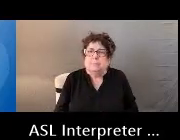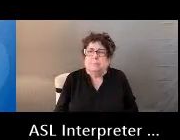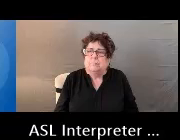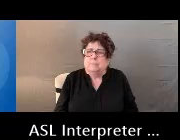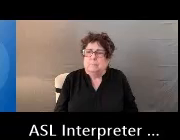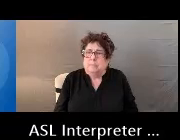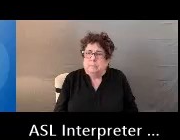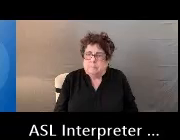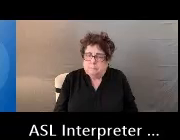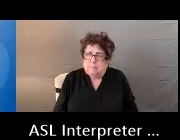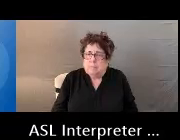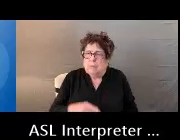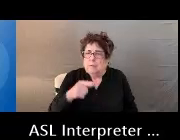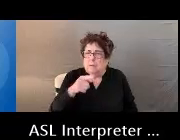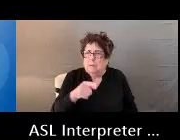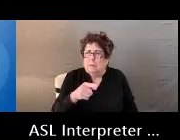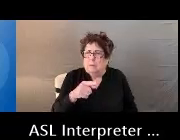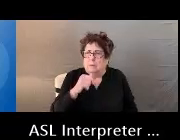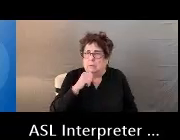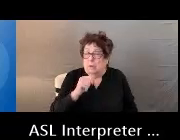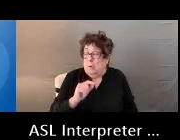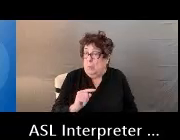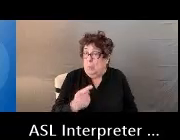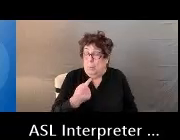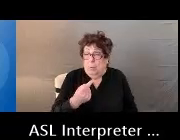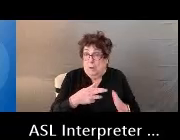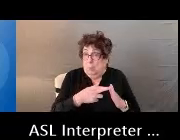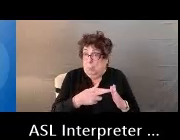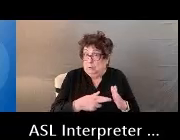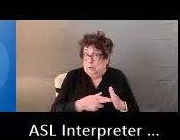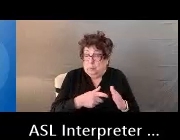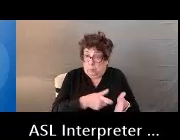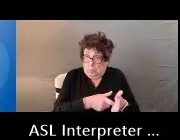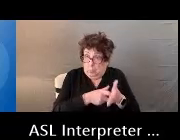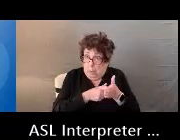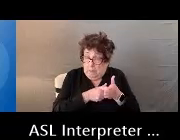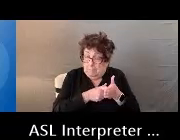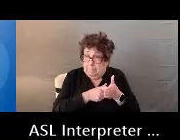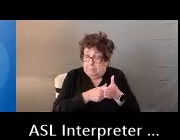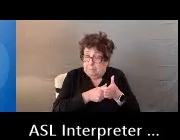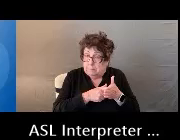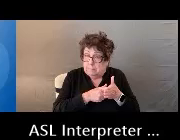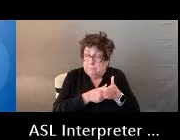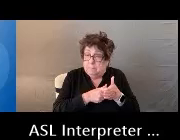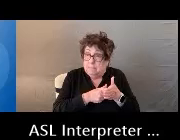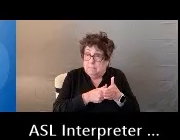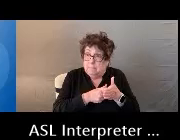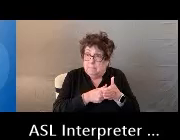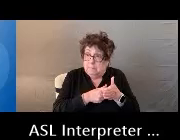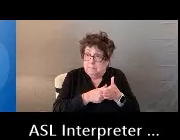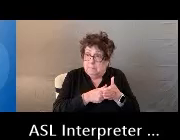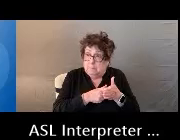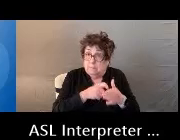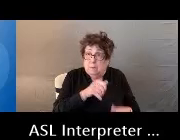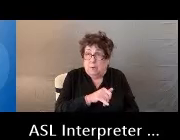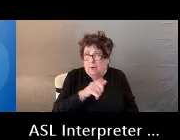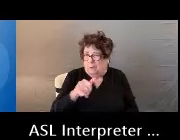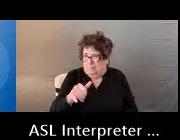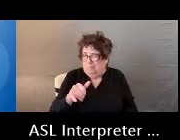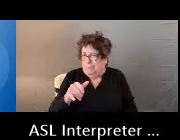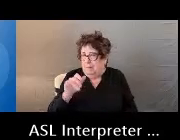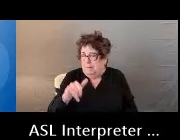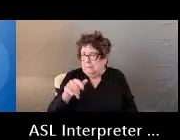So this is not only a regulatory requirement, but it also is a need to enhance